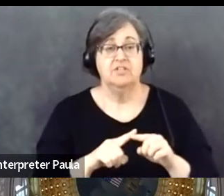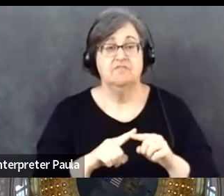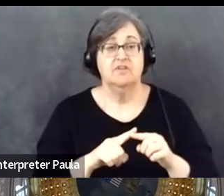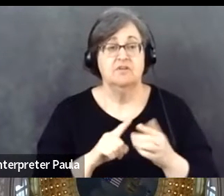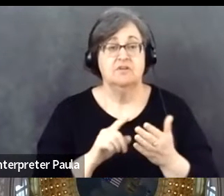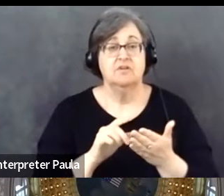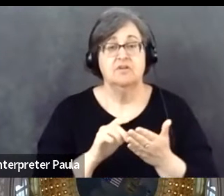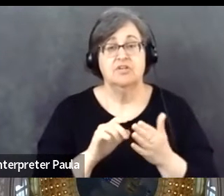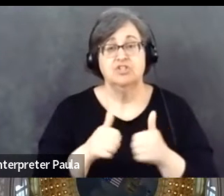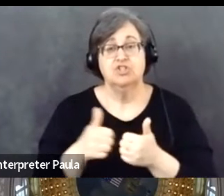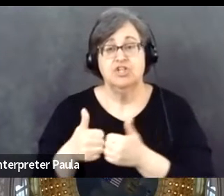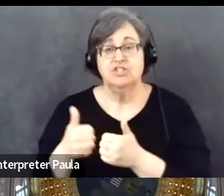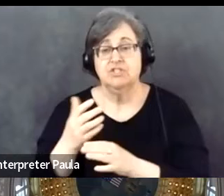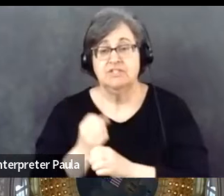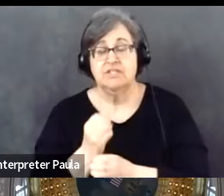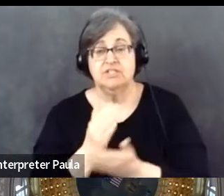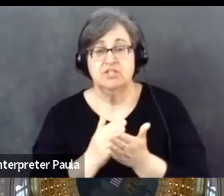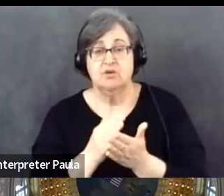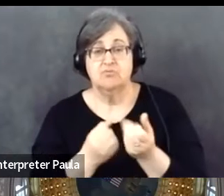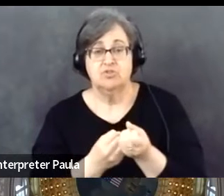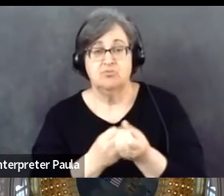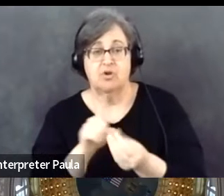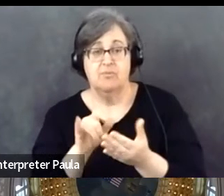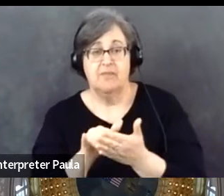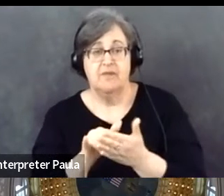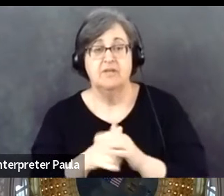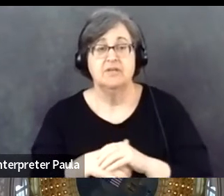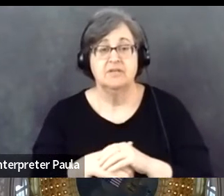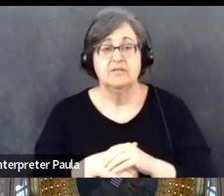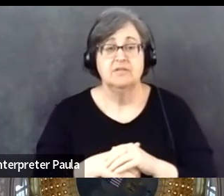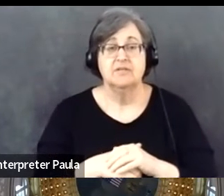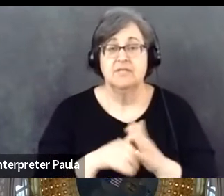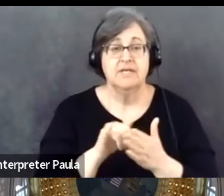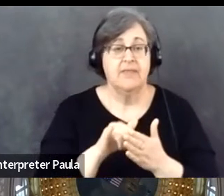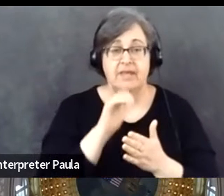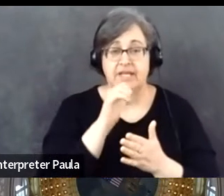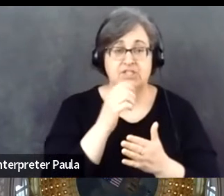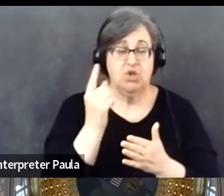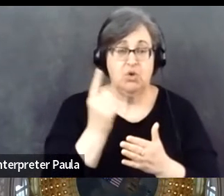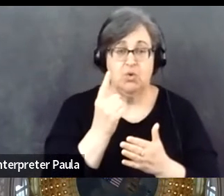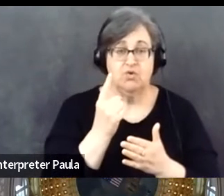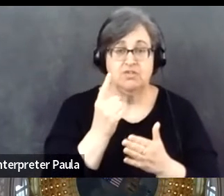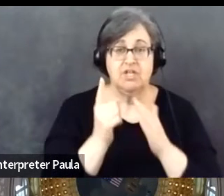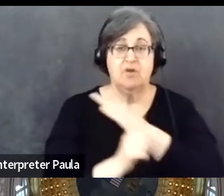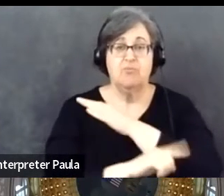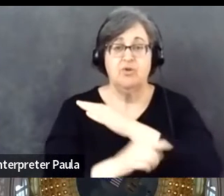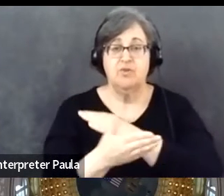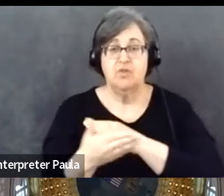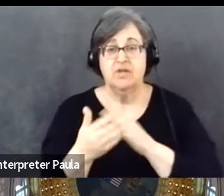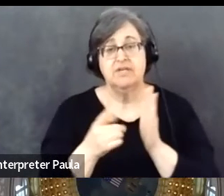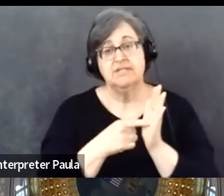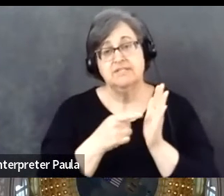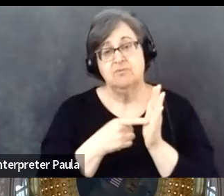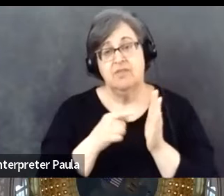and get some support around that. So just again, that's not always a punitive thing. Sometimes